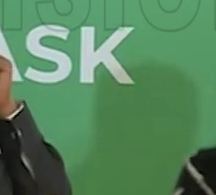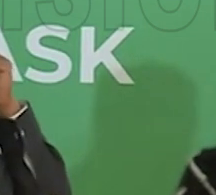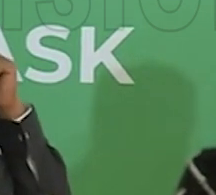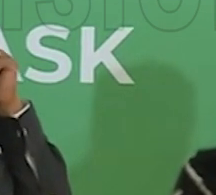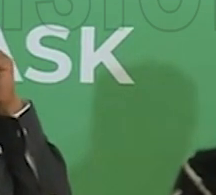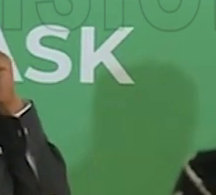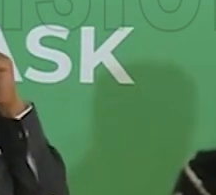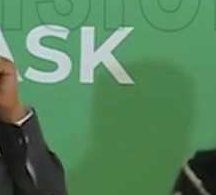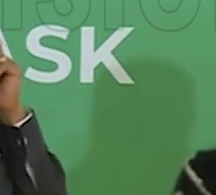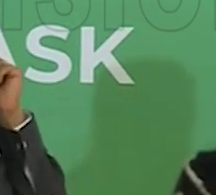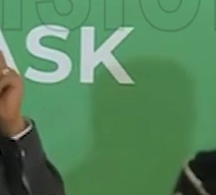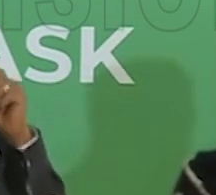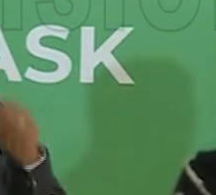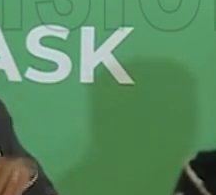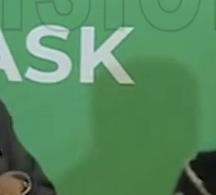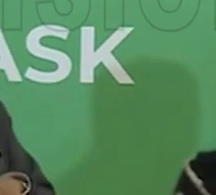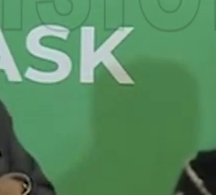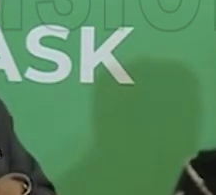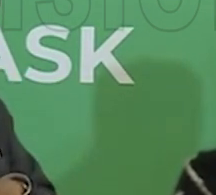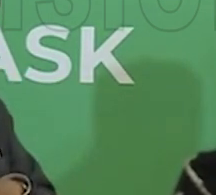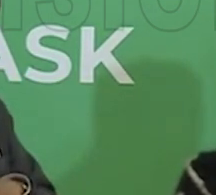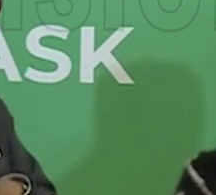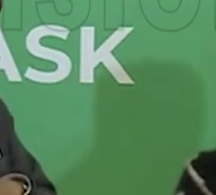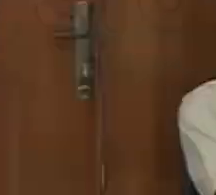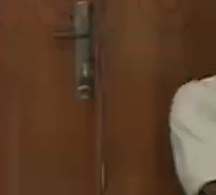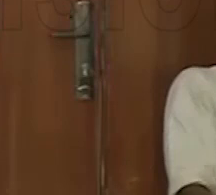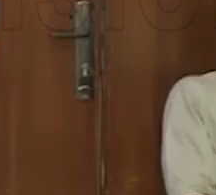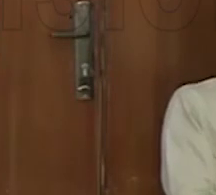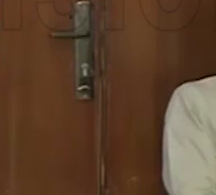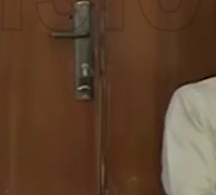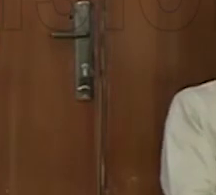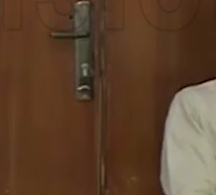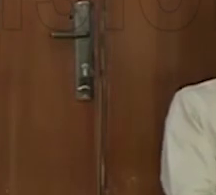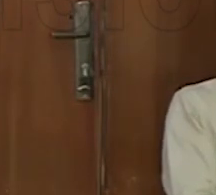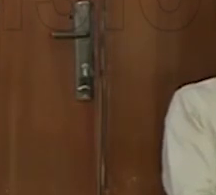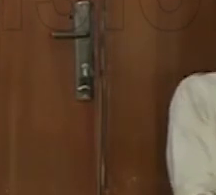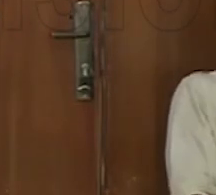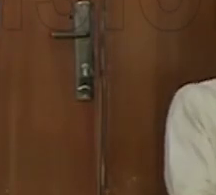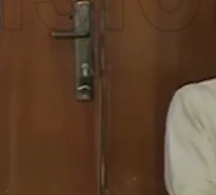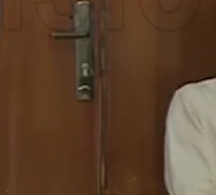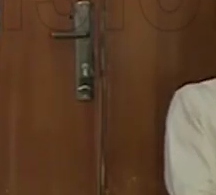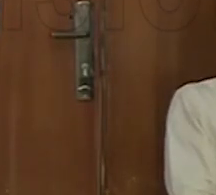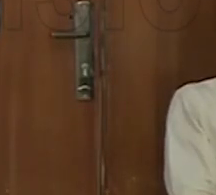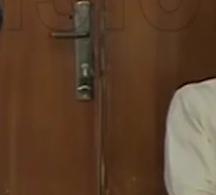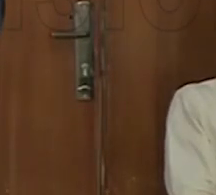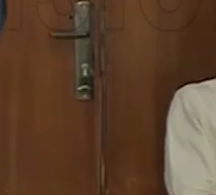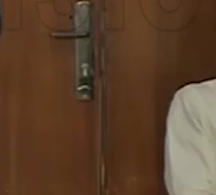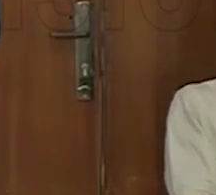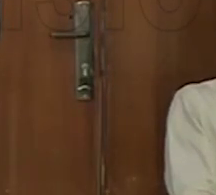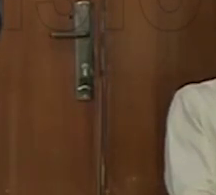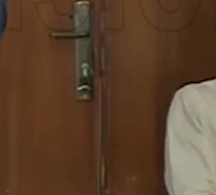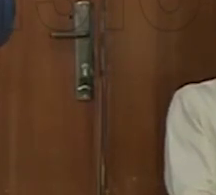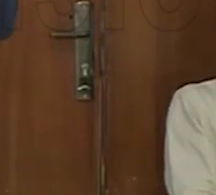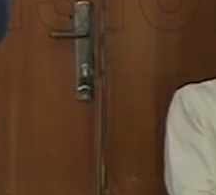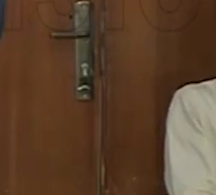will be resuming? My second question will go to the PTF chairman. I would like you to comment on this. It has to do